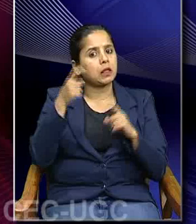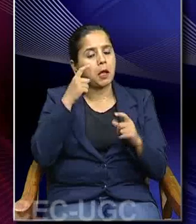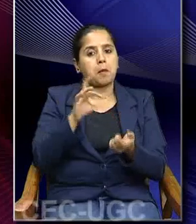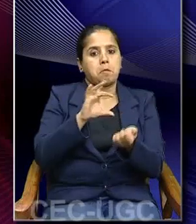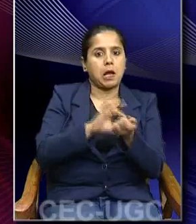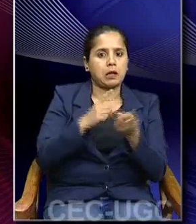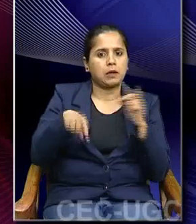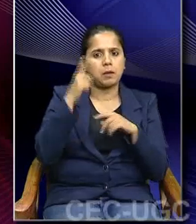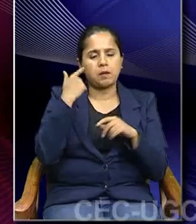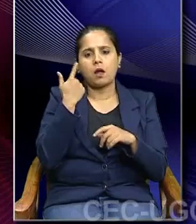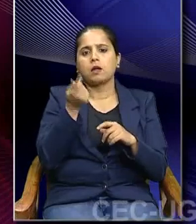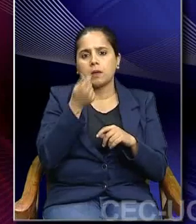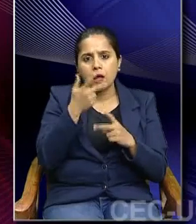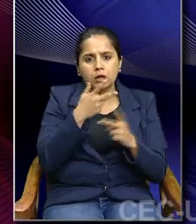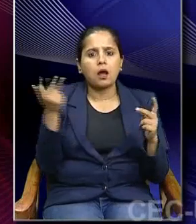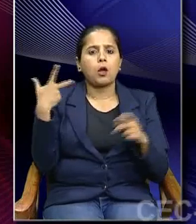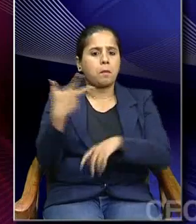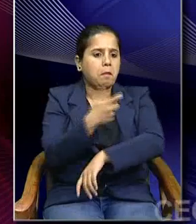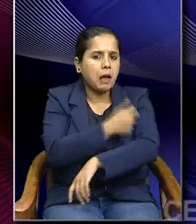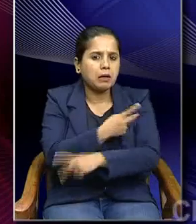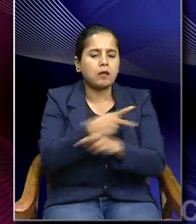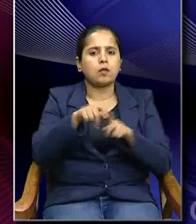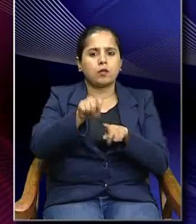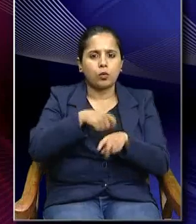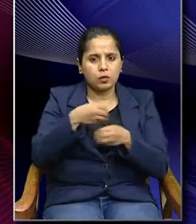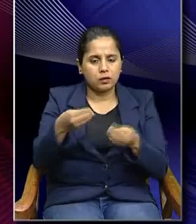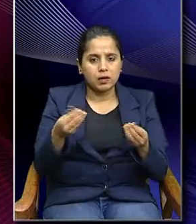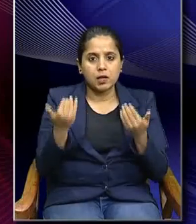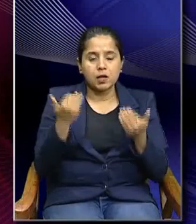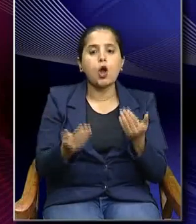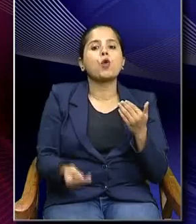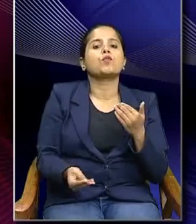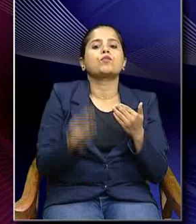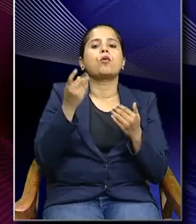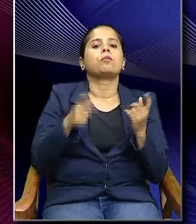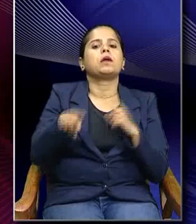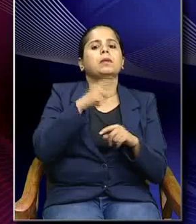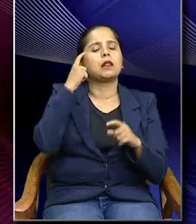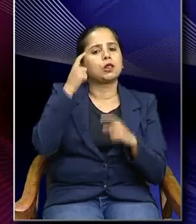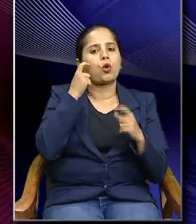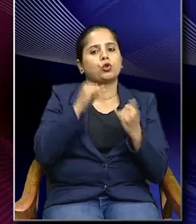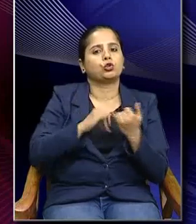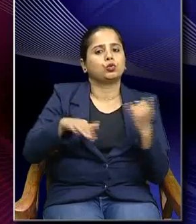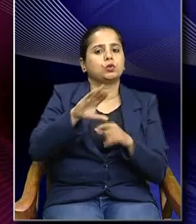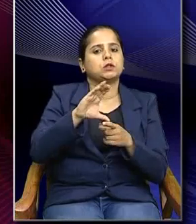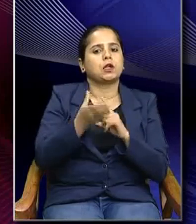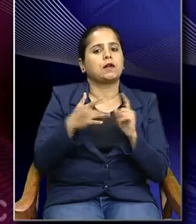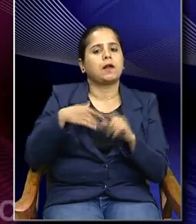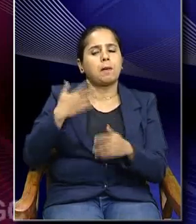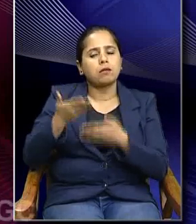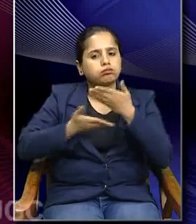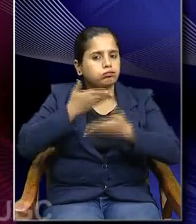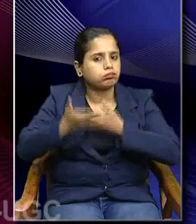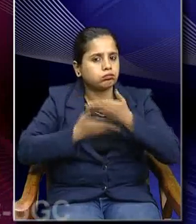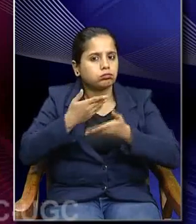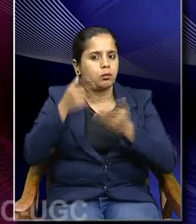medical interference, in terms of sterilization, contraceptives. Now it was more in towards a social cultural realm where